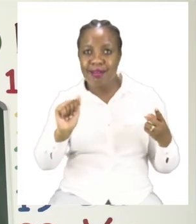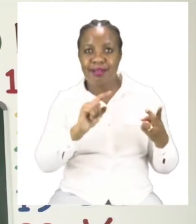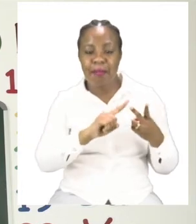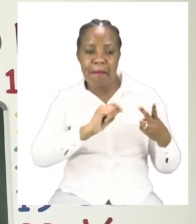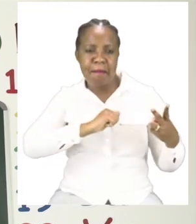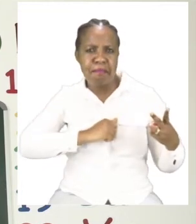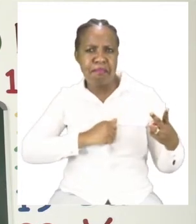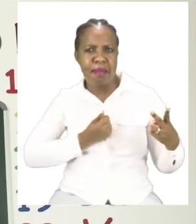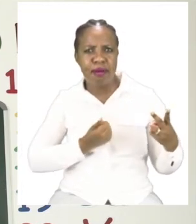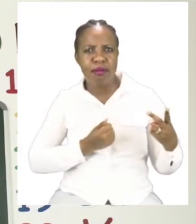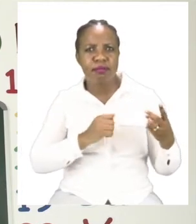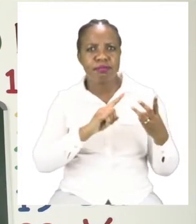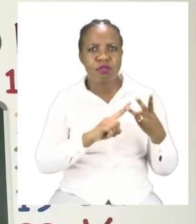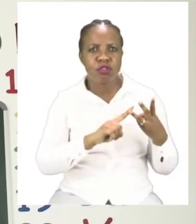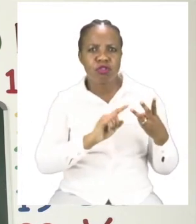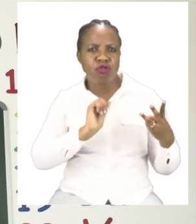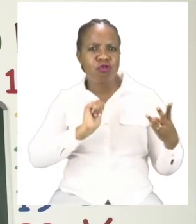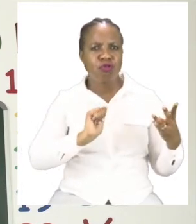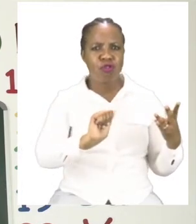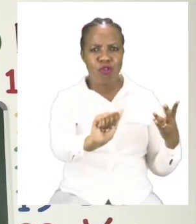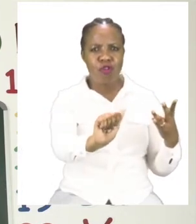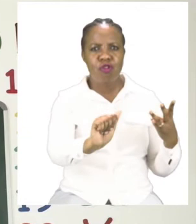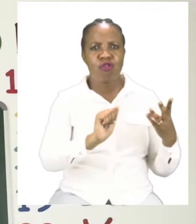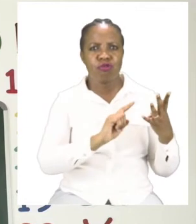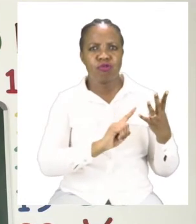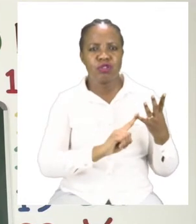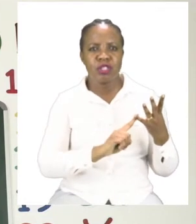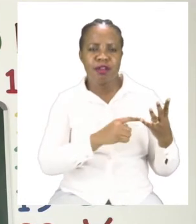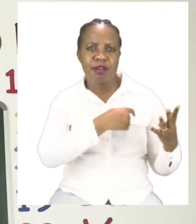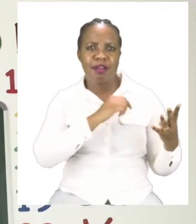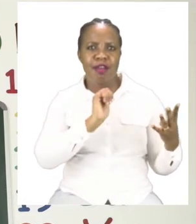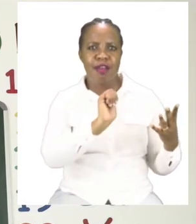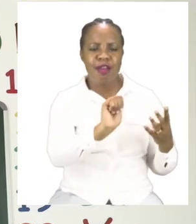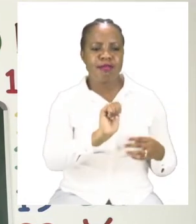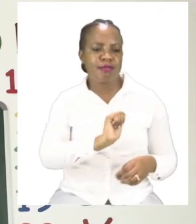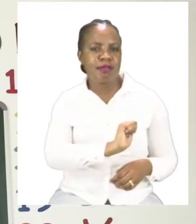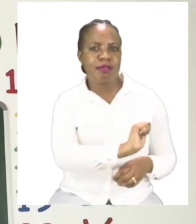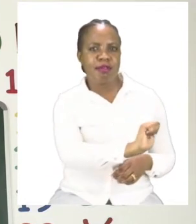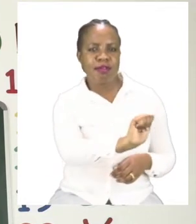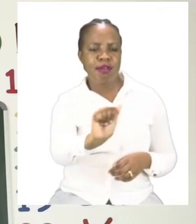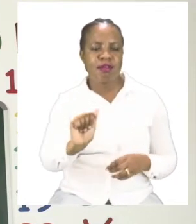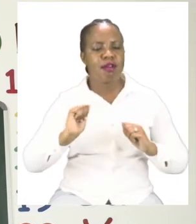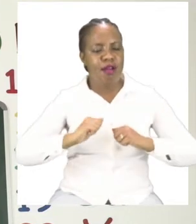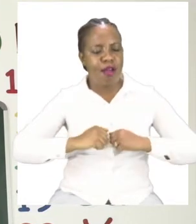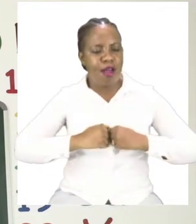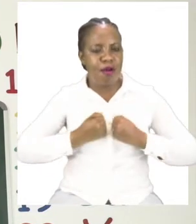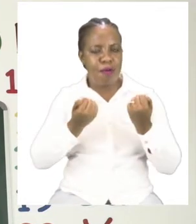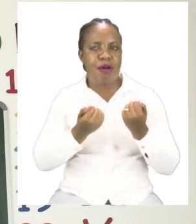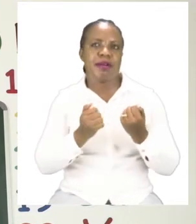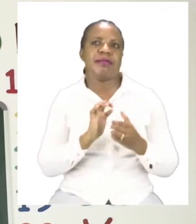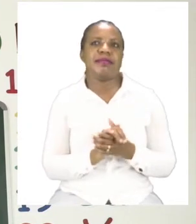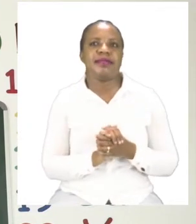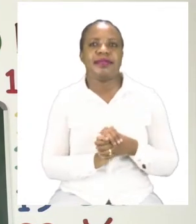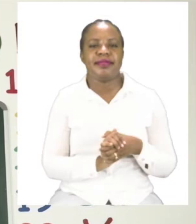mine, yours, hers, theirs, and